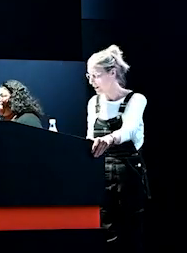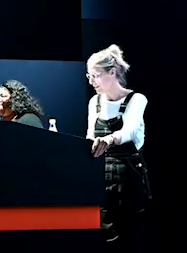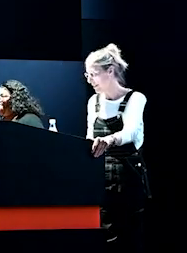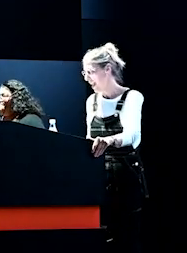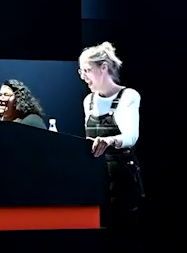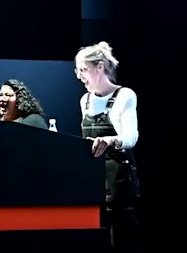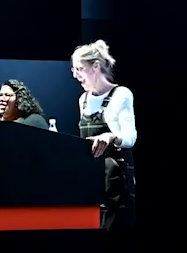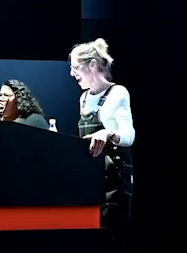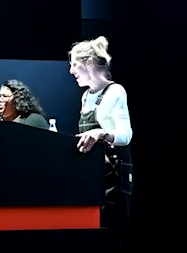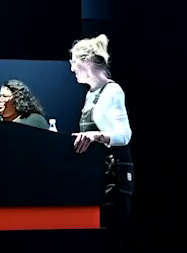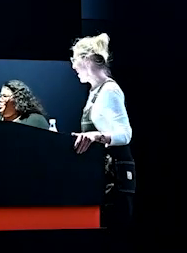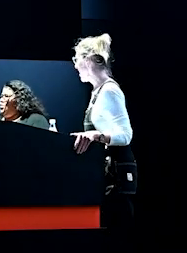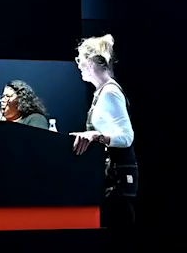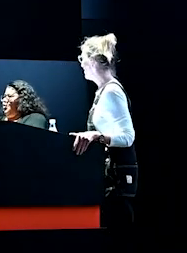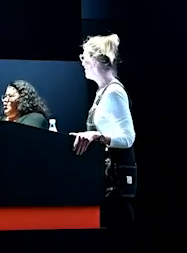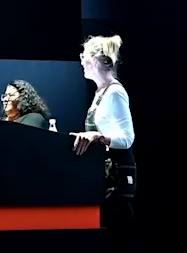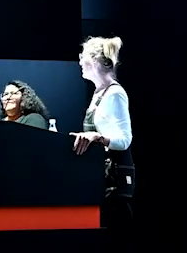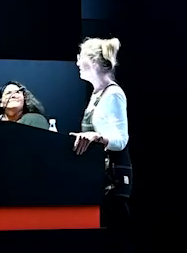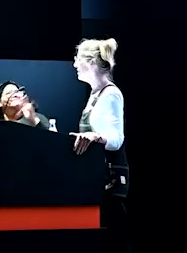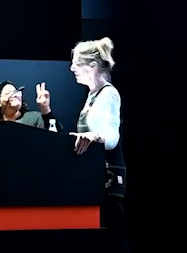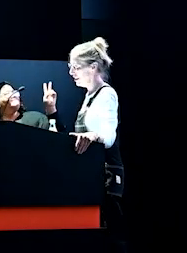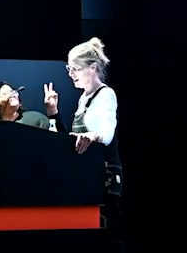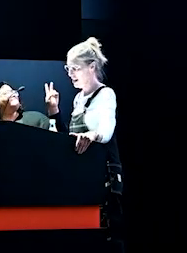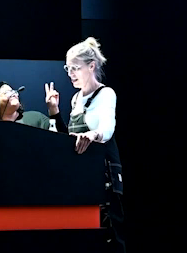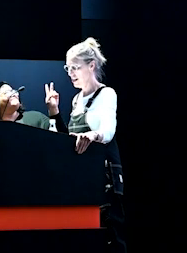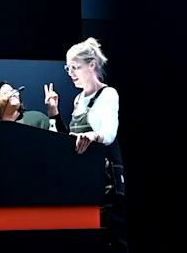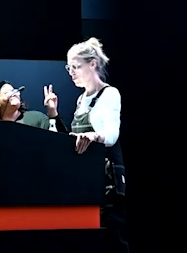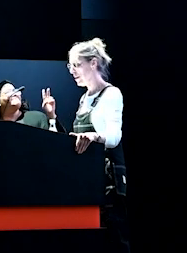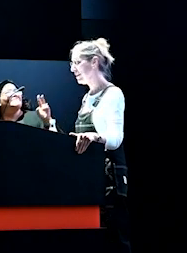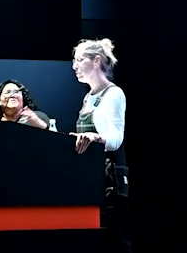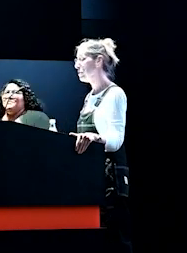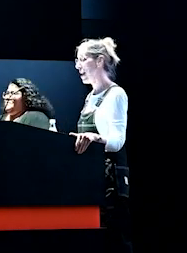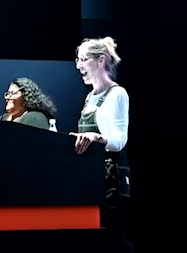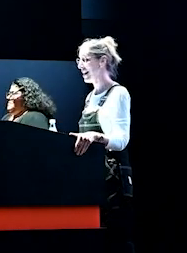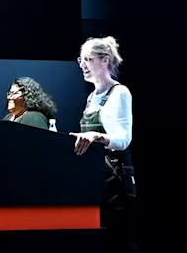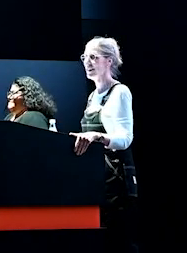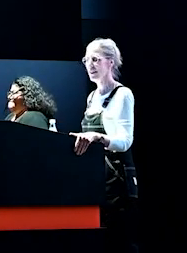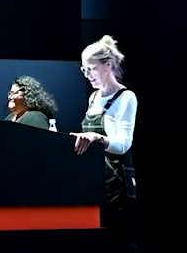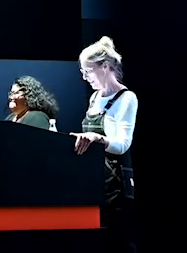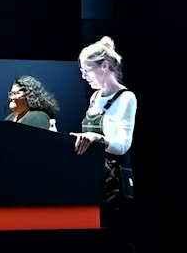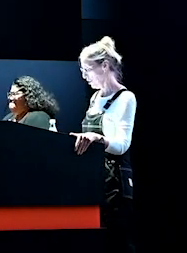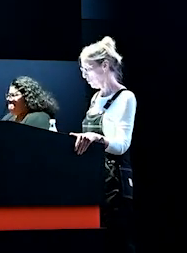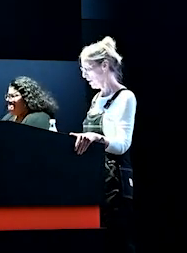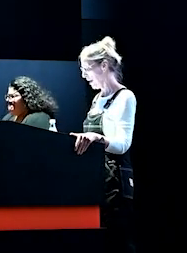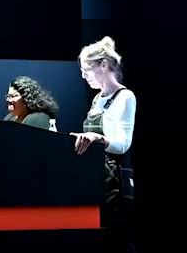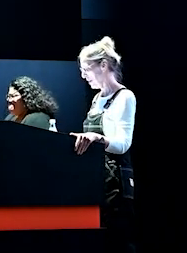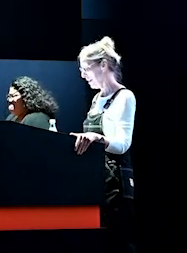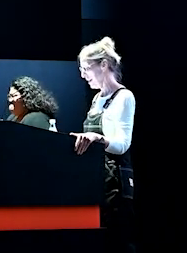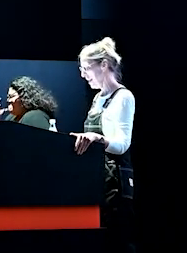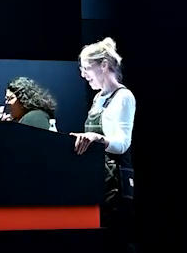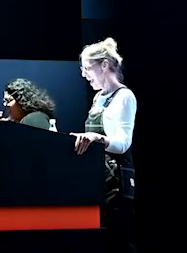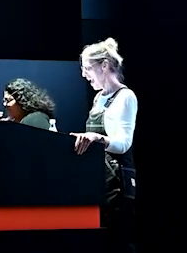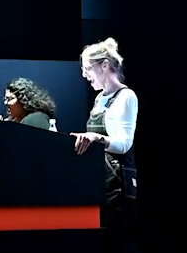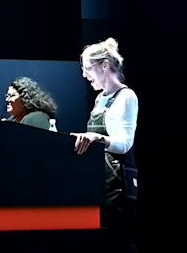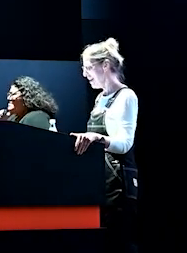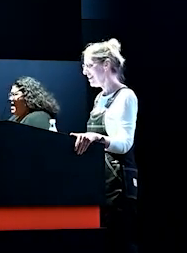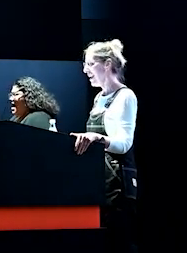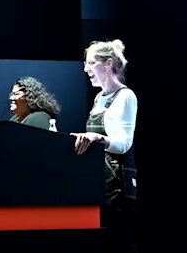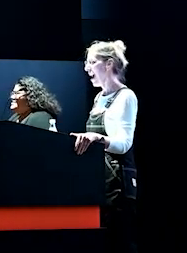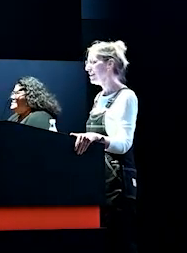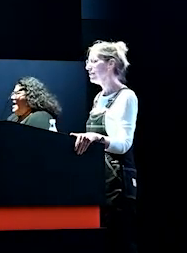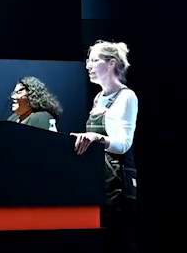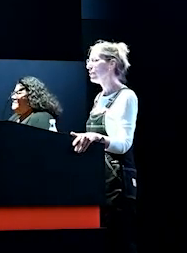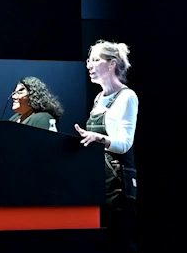two words and I still, it makes me mad that they don't rhyme.